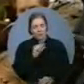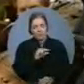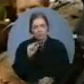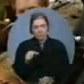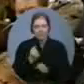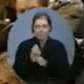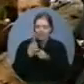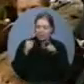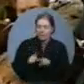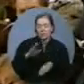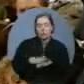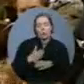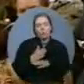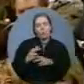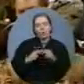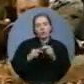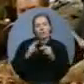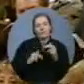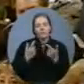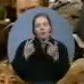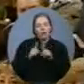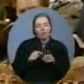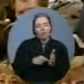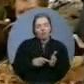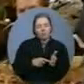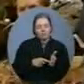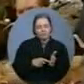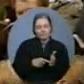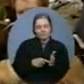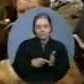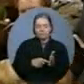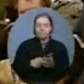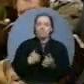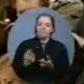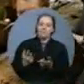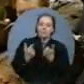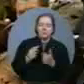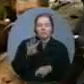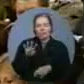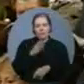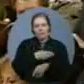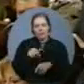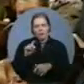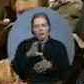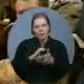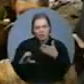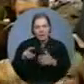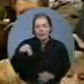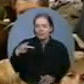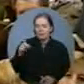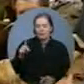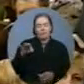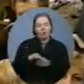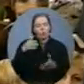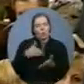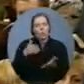$4.5 billion back from the litigation, the NDP voted against it. When we brought in measures to help workers and communities affected